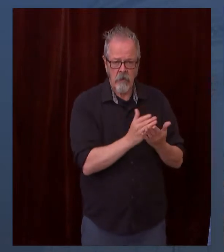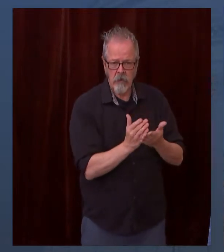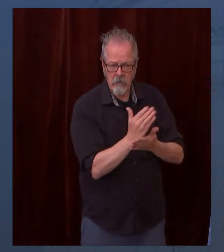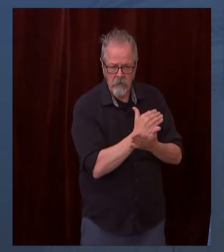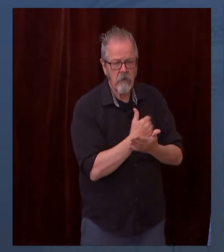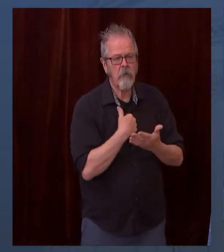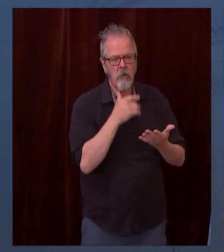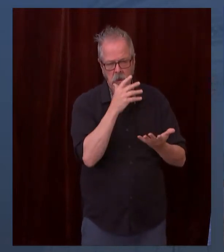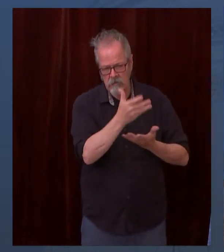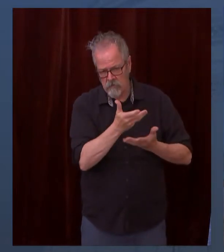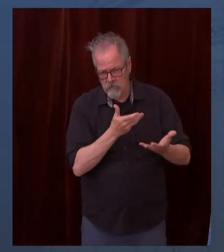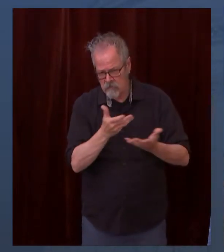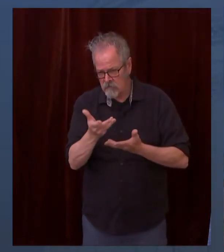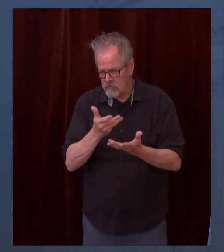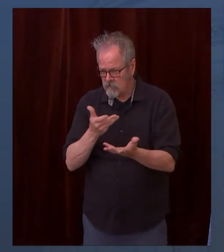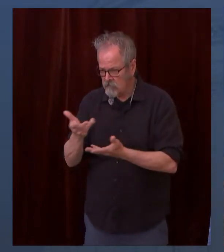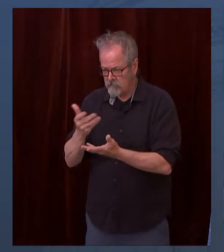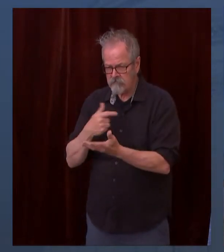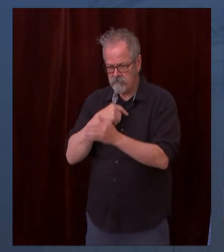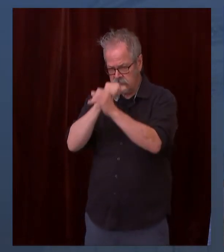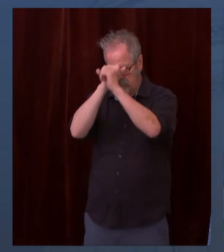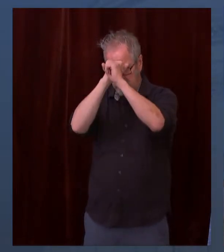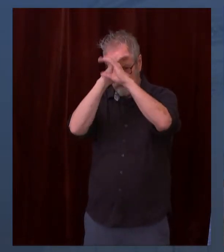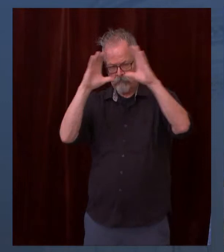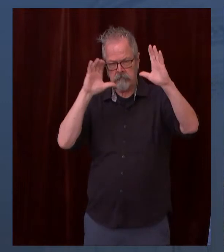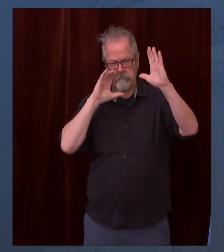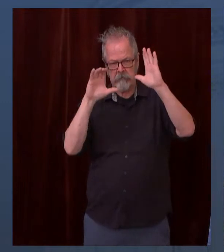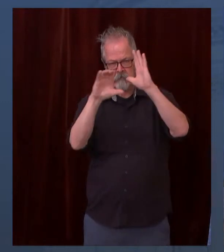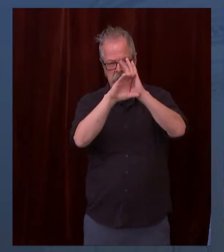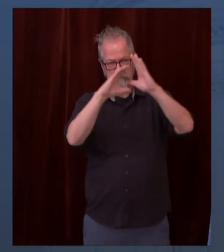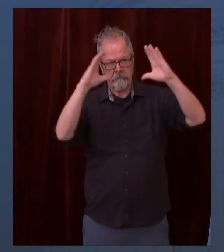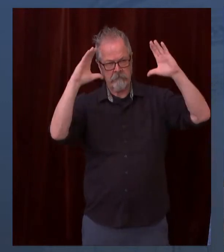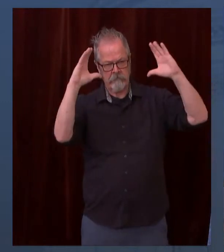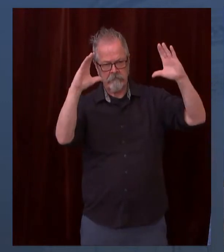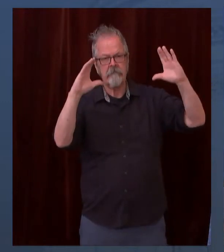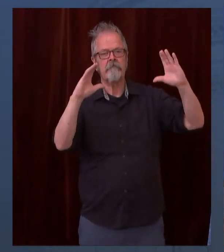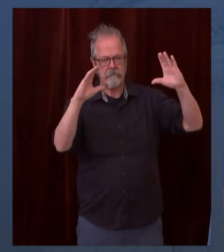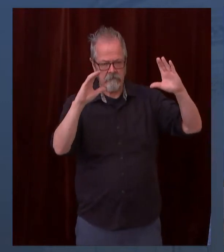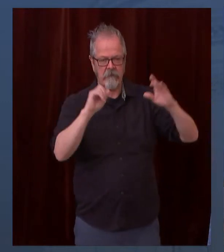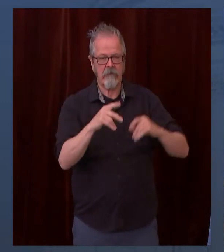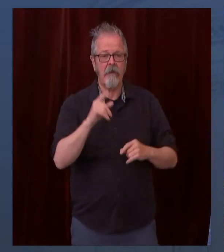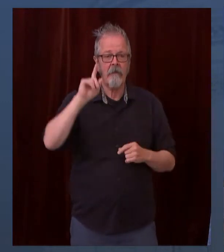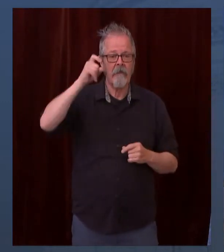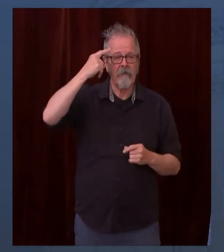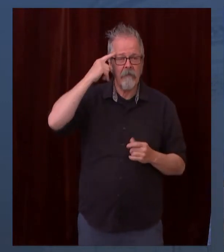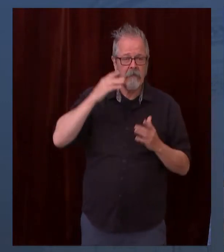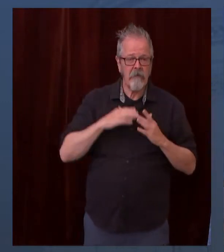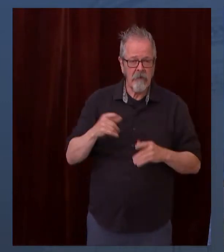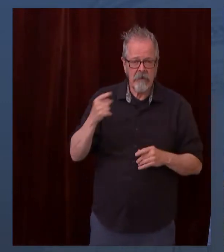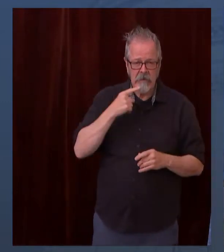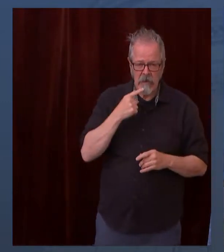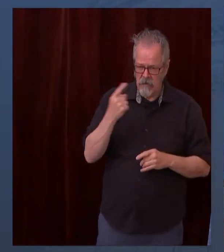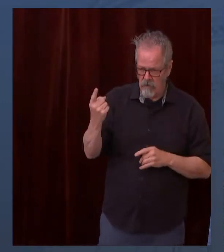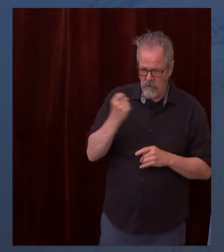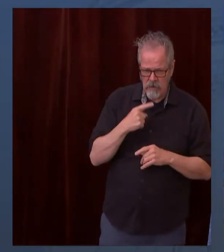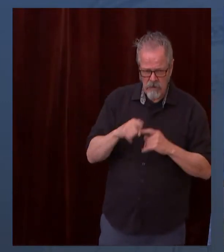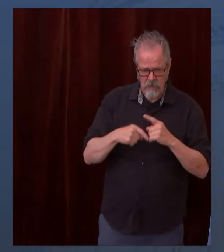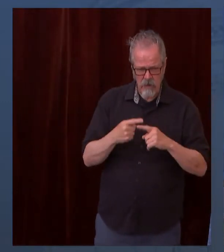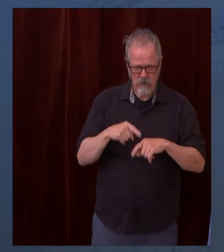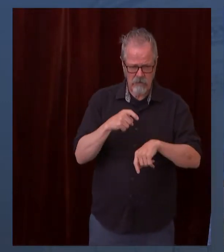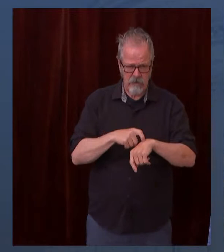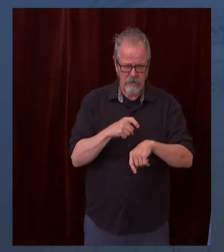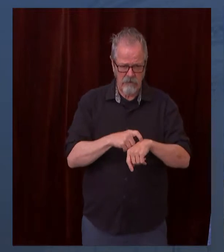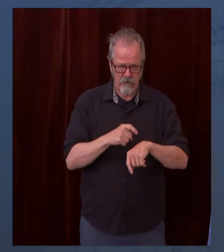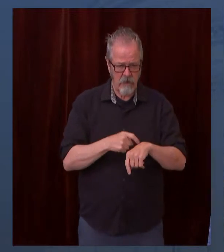Jim, I will not give you a direct answer to your question because it's irrelevant at this point. What I will tell you is that I